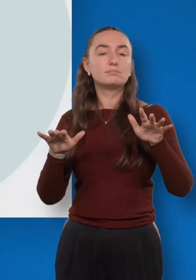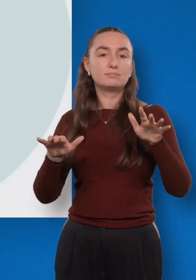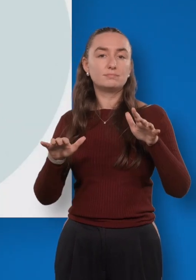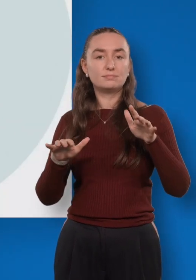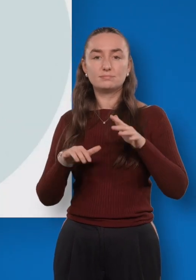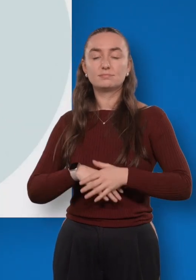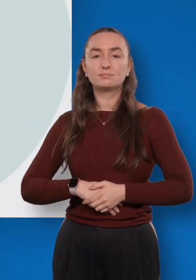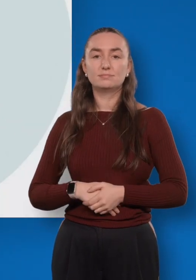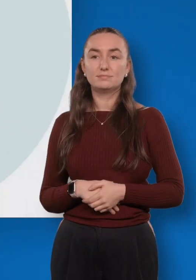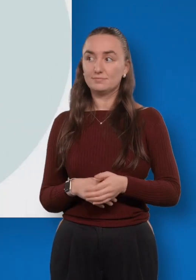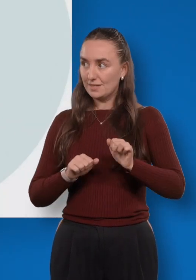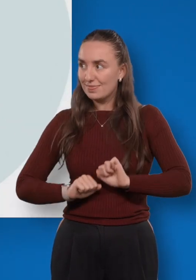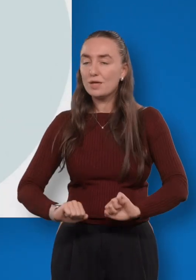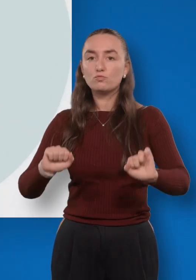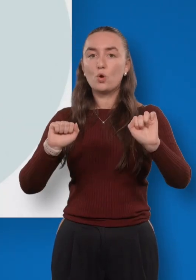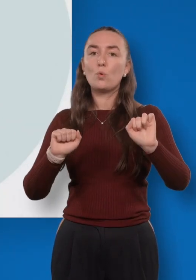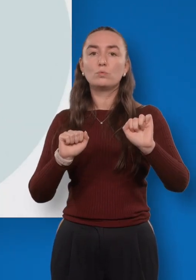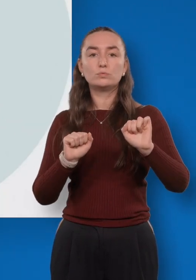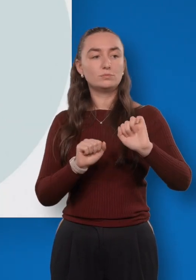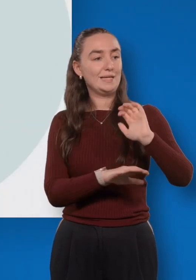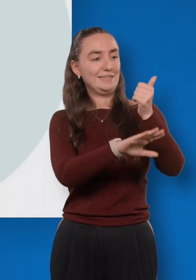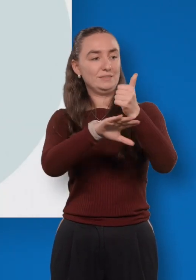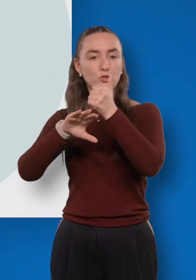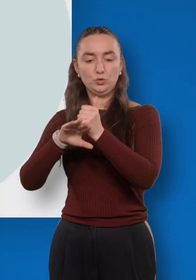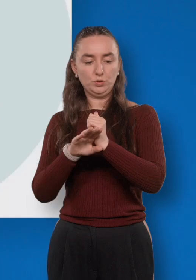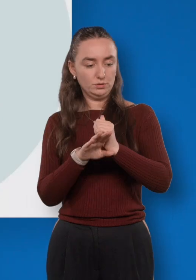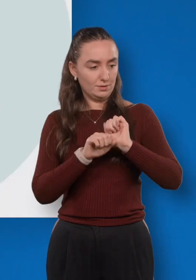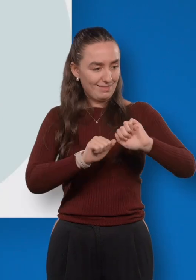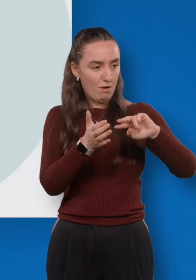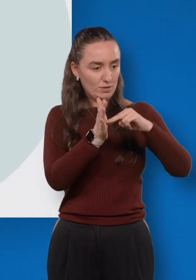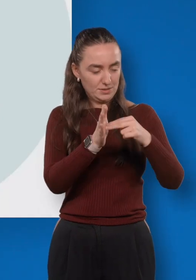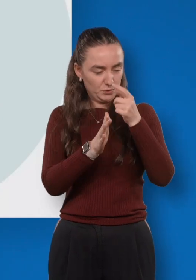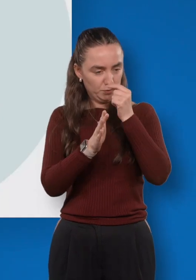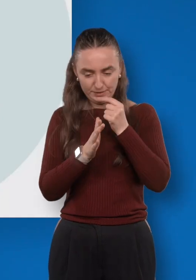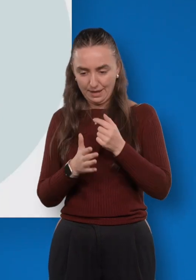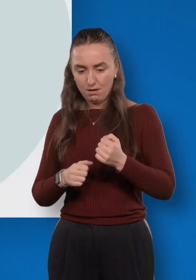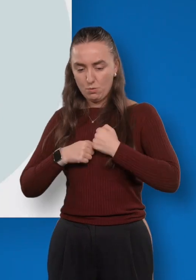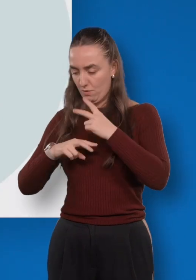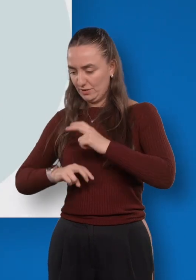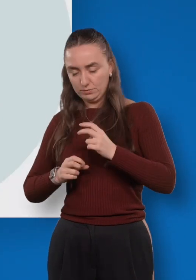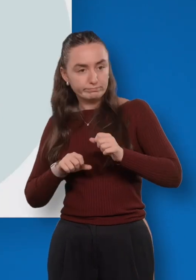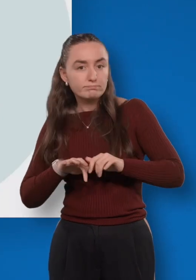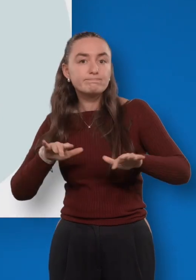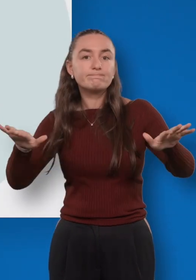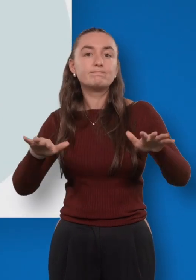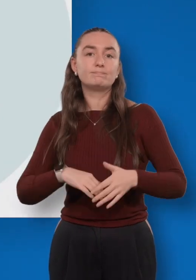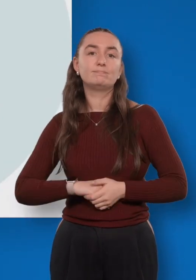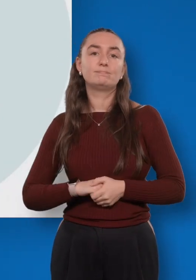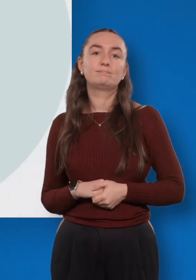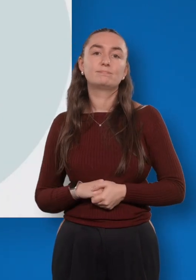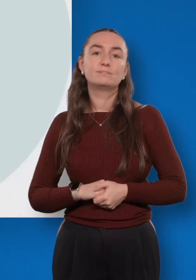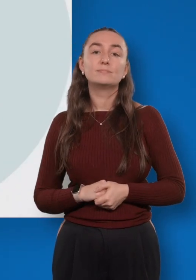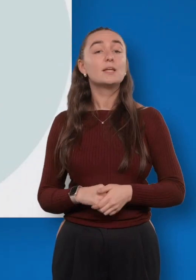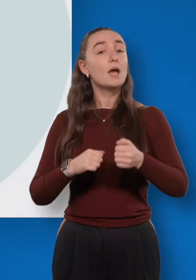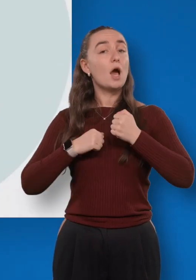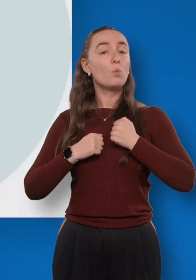outside there and in their own institutions and organizations as well. And a key element of our